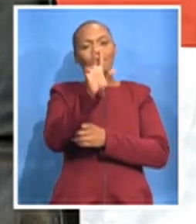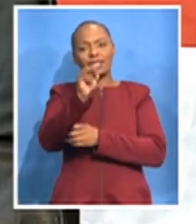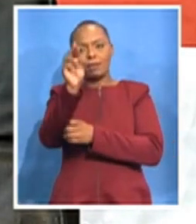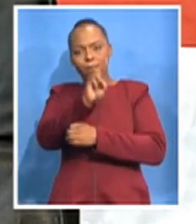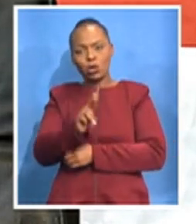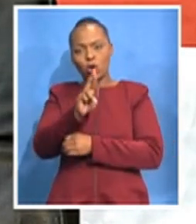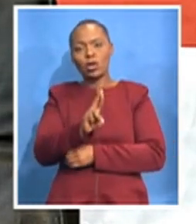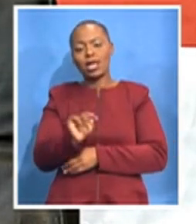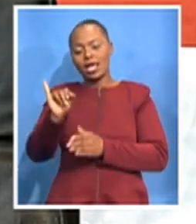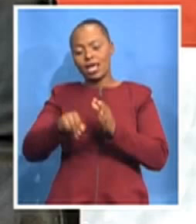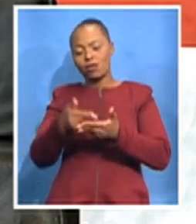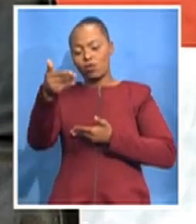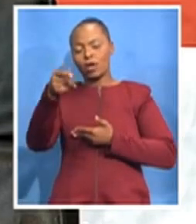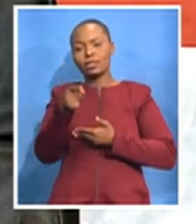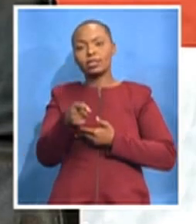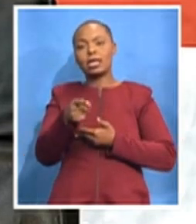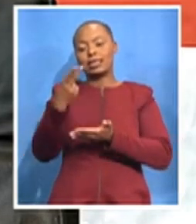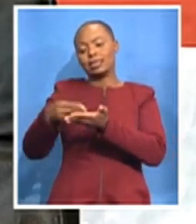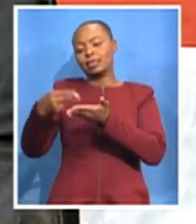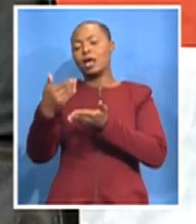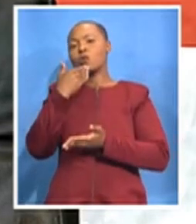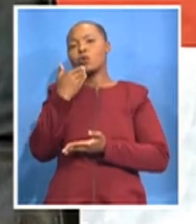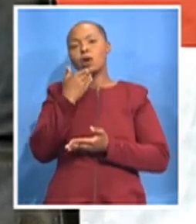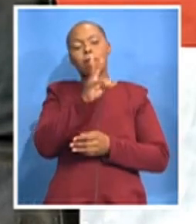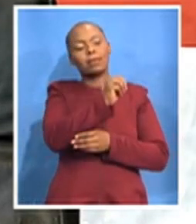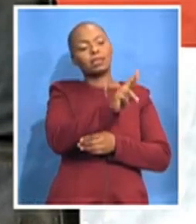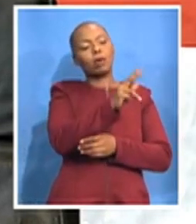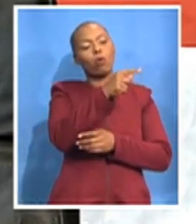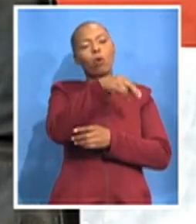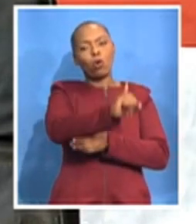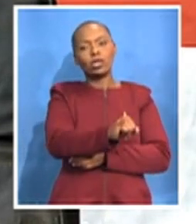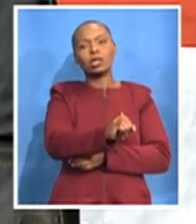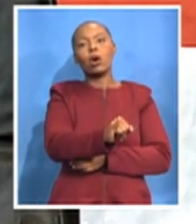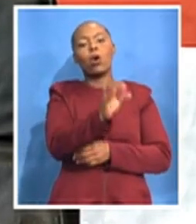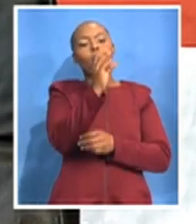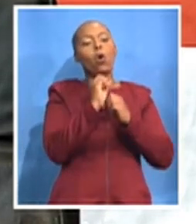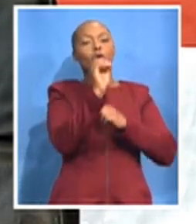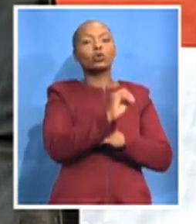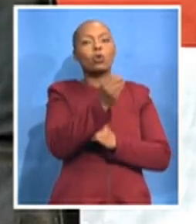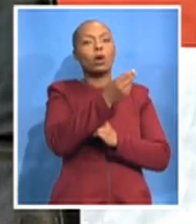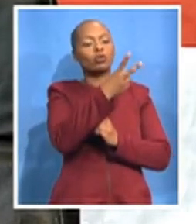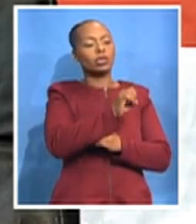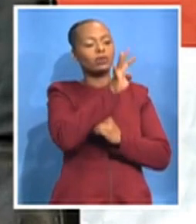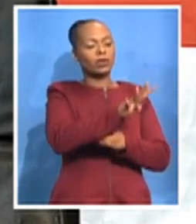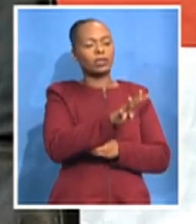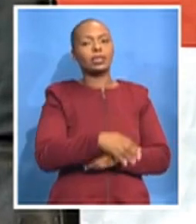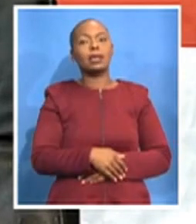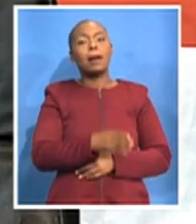on 14 October 2014. It was noted that this amount was paid 1 month after the contract was